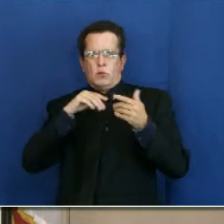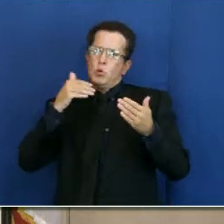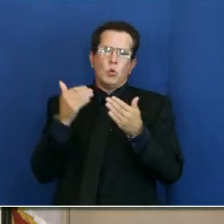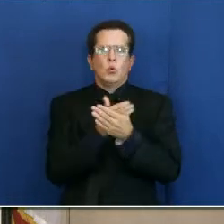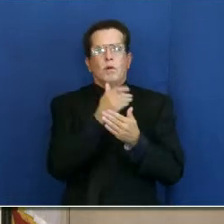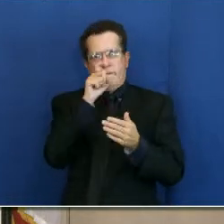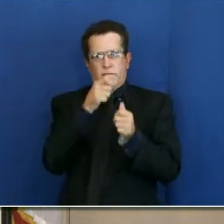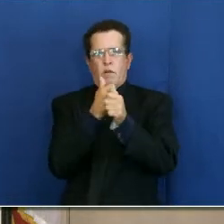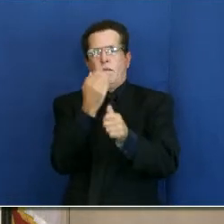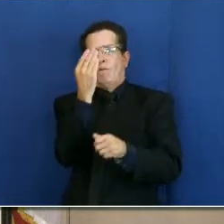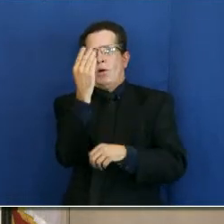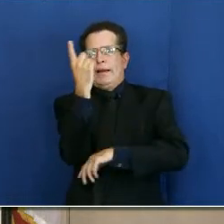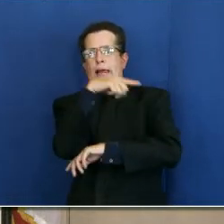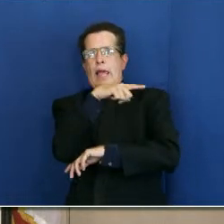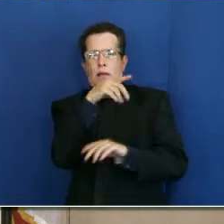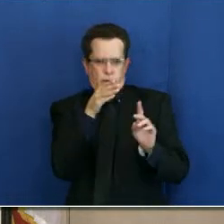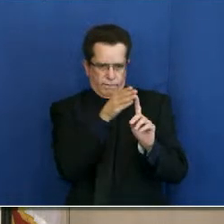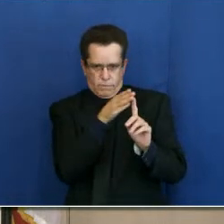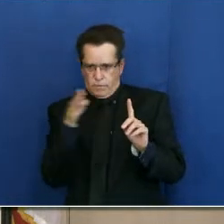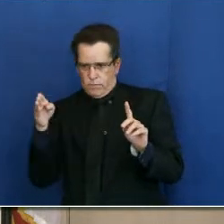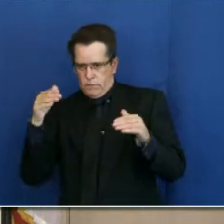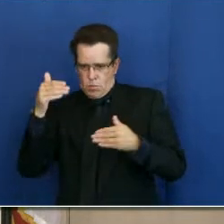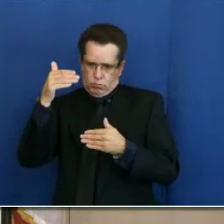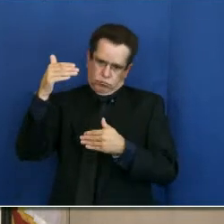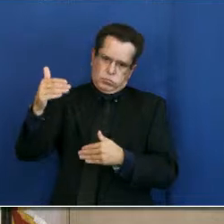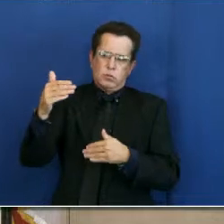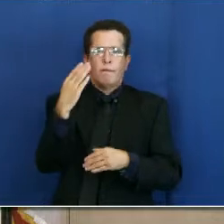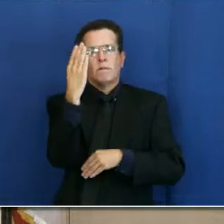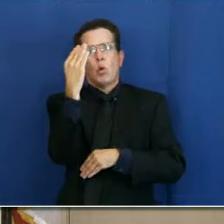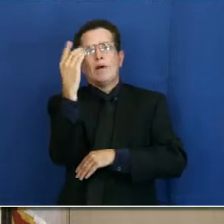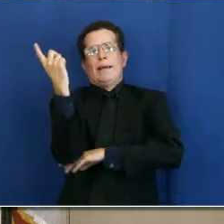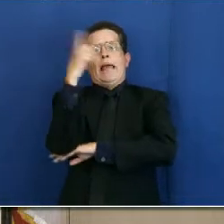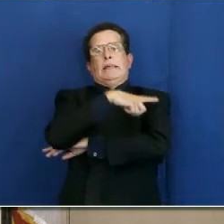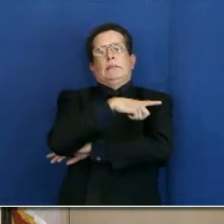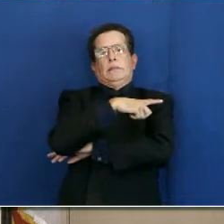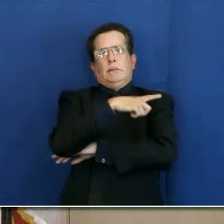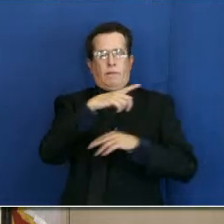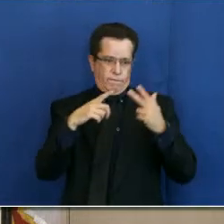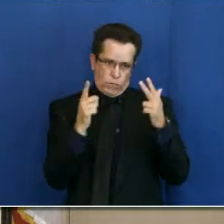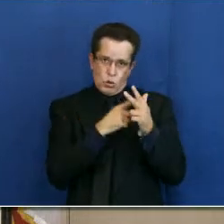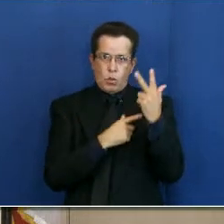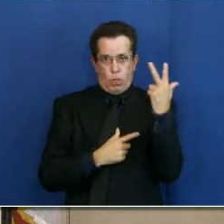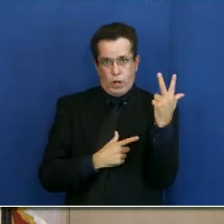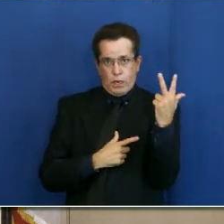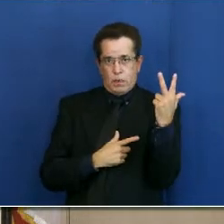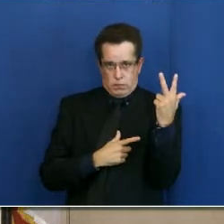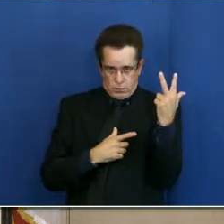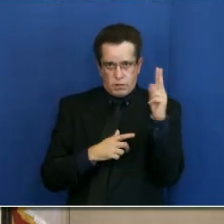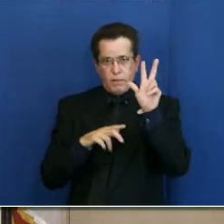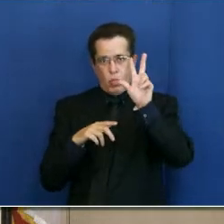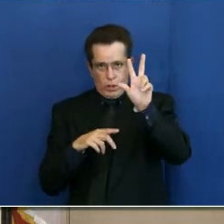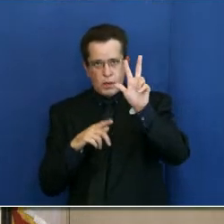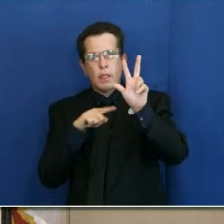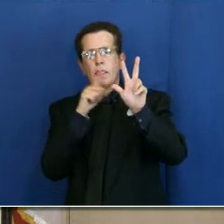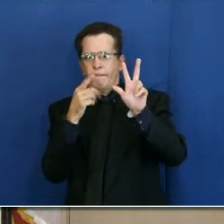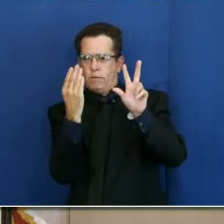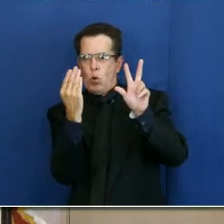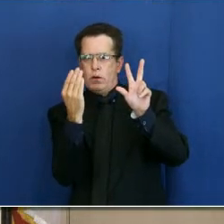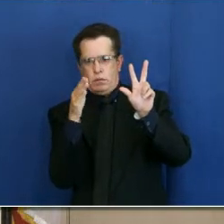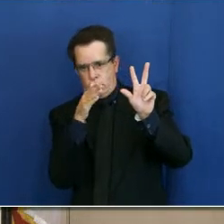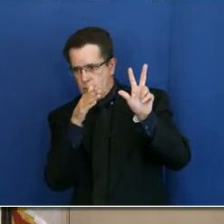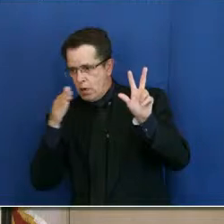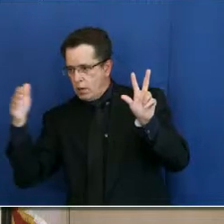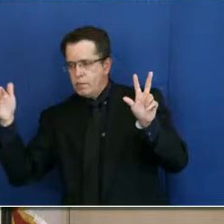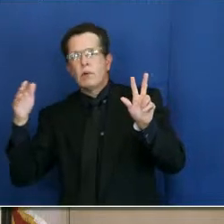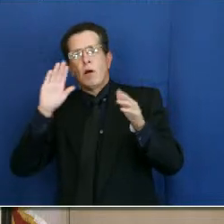clock of 14 days. And if we have 14 consecutive days after the 3, starts a new one. We have 14 consecutive days. Then